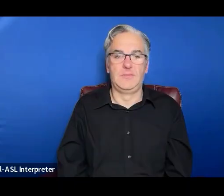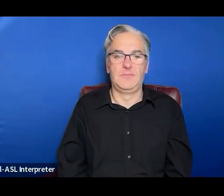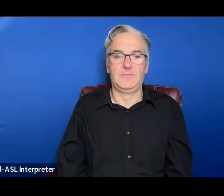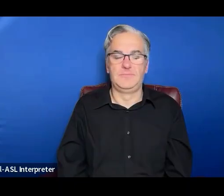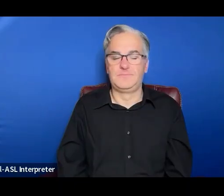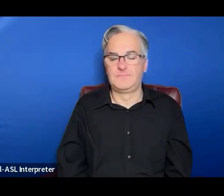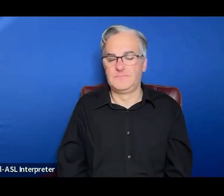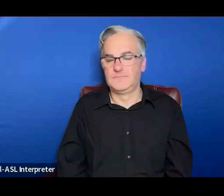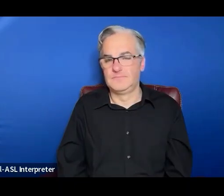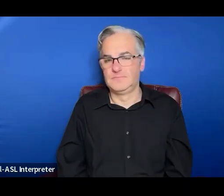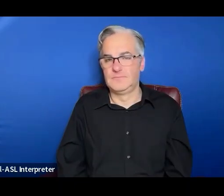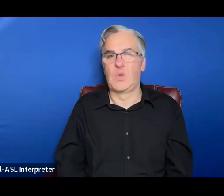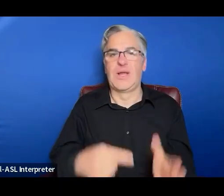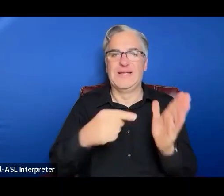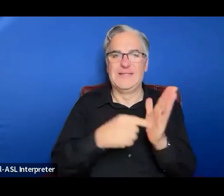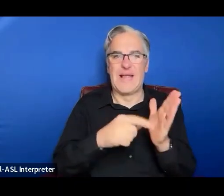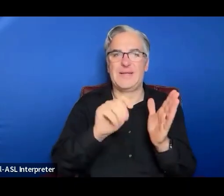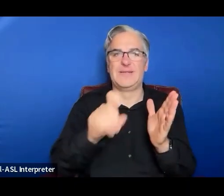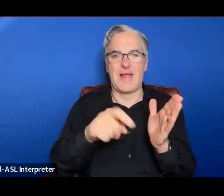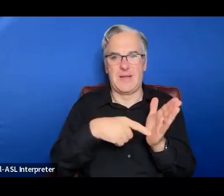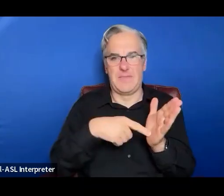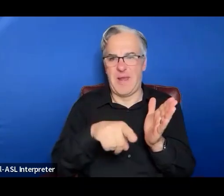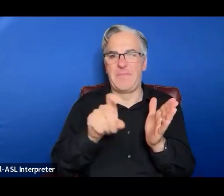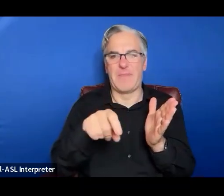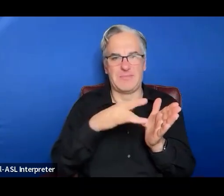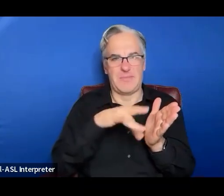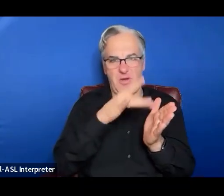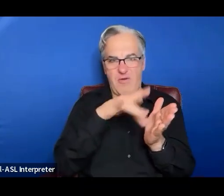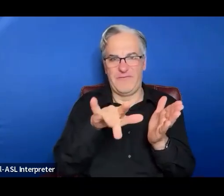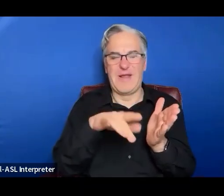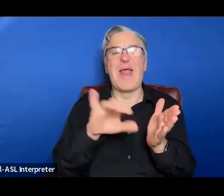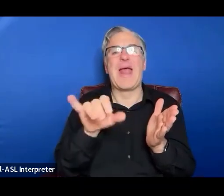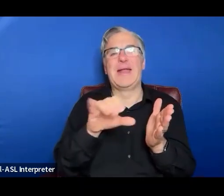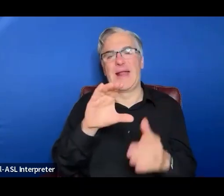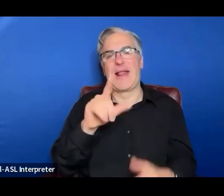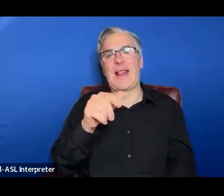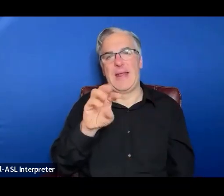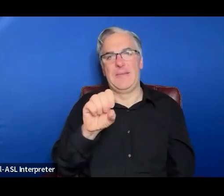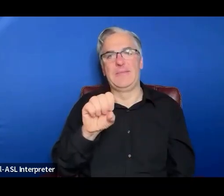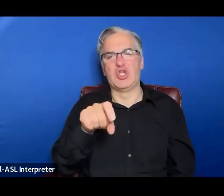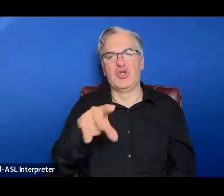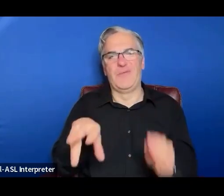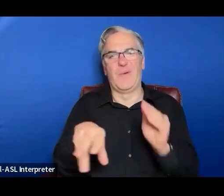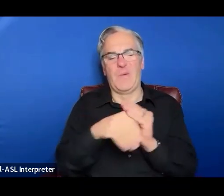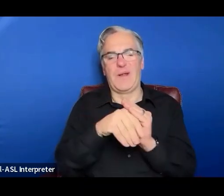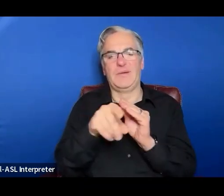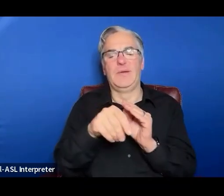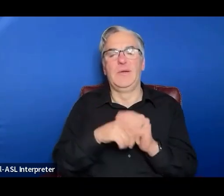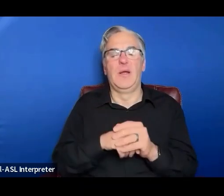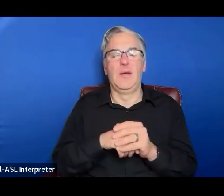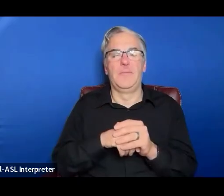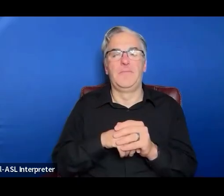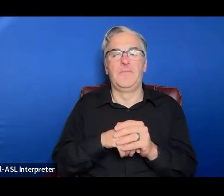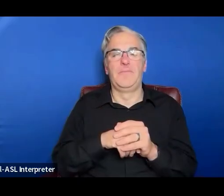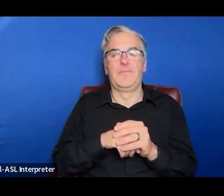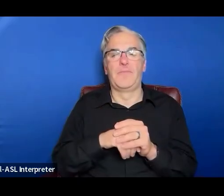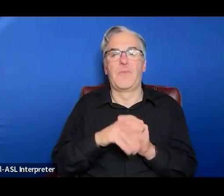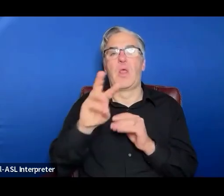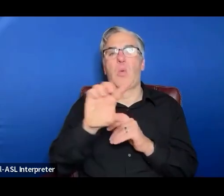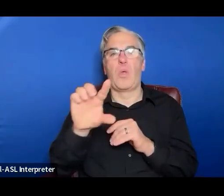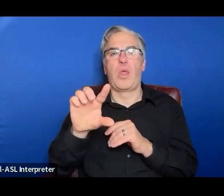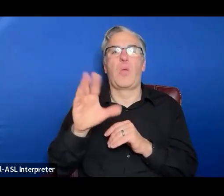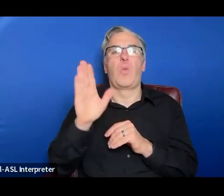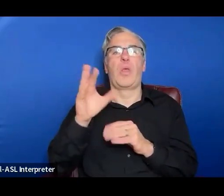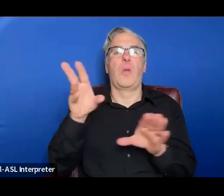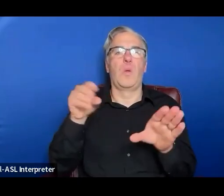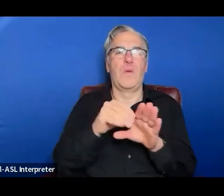So you got to pay debts and taxes and claims. I should have put claims on there. And then your will is going to have,